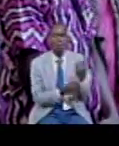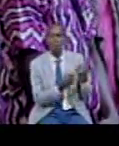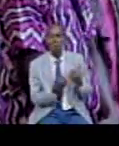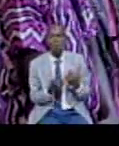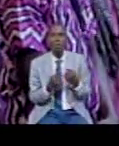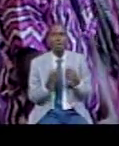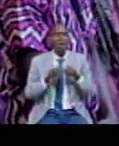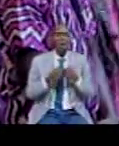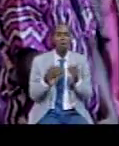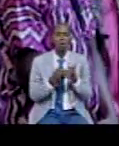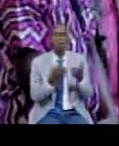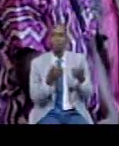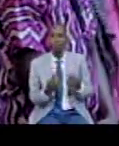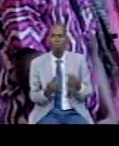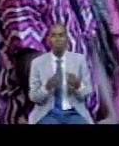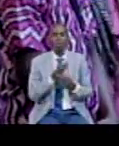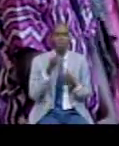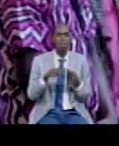where it comes,